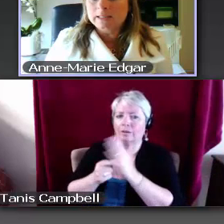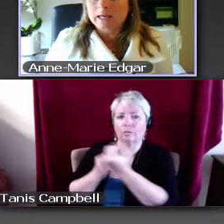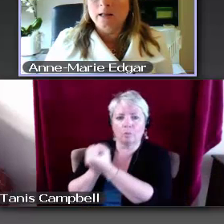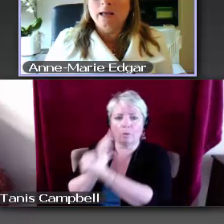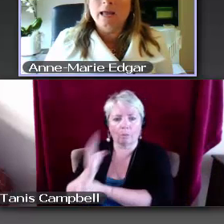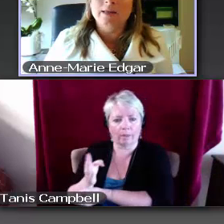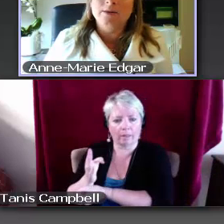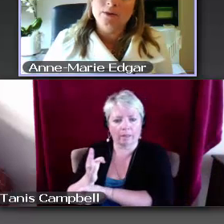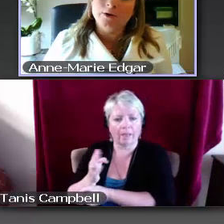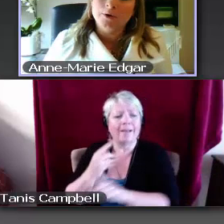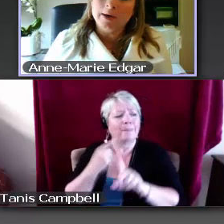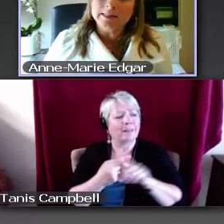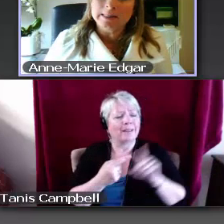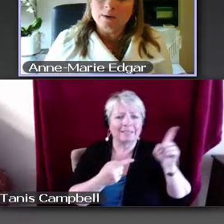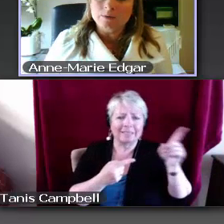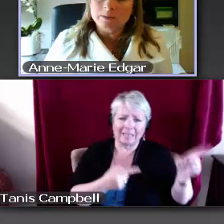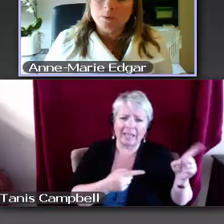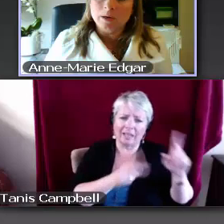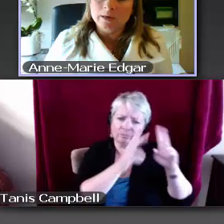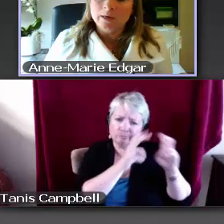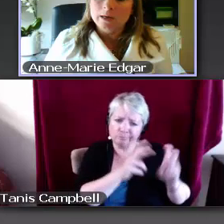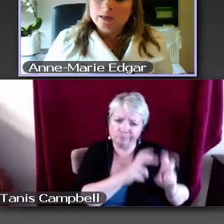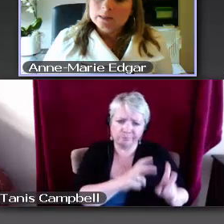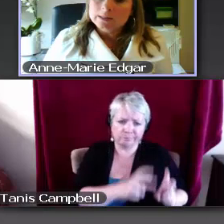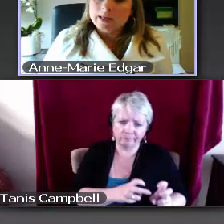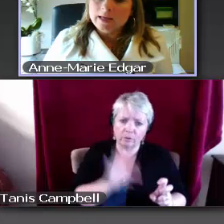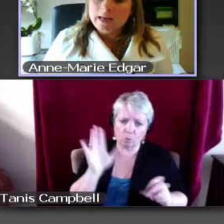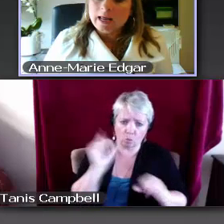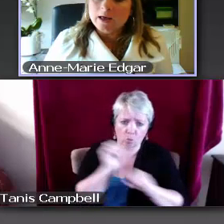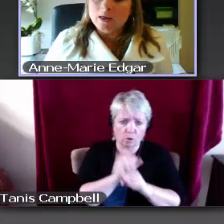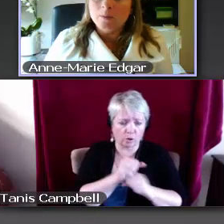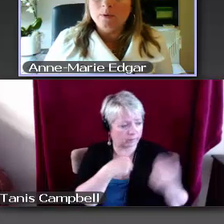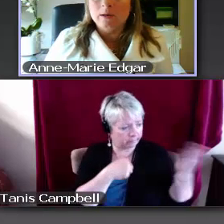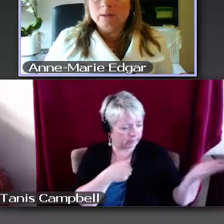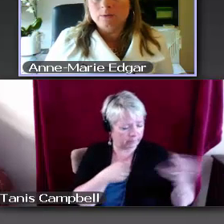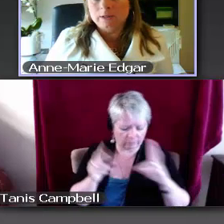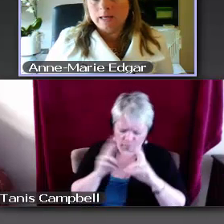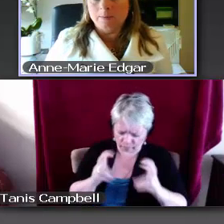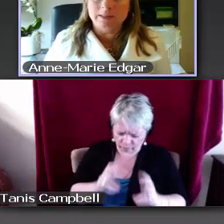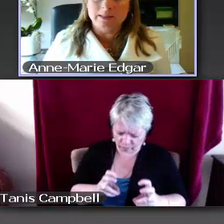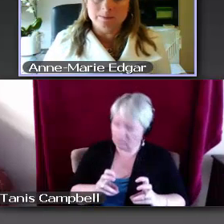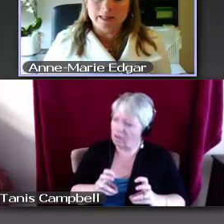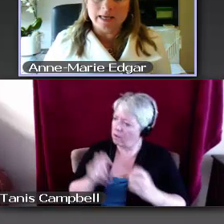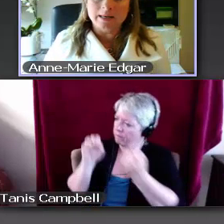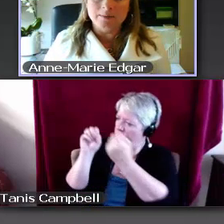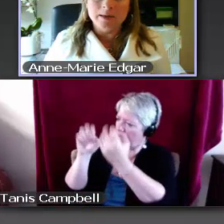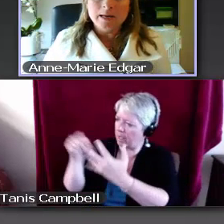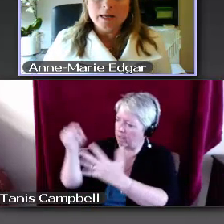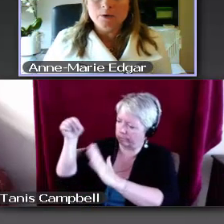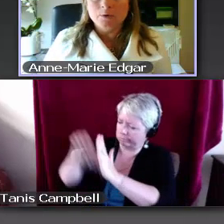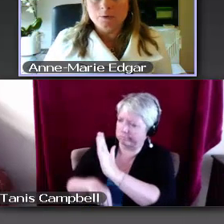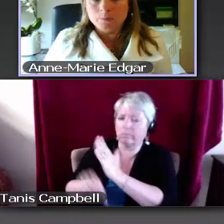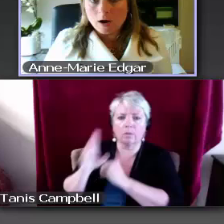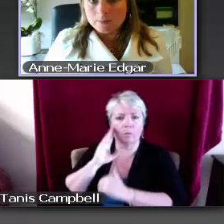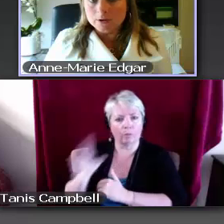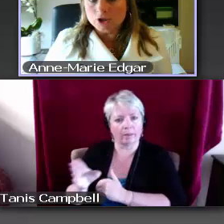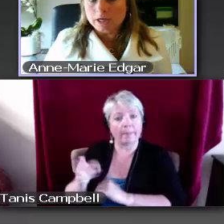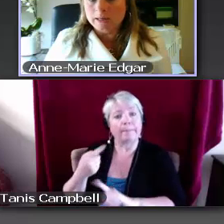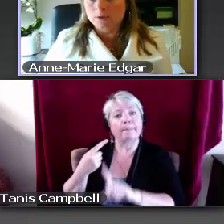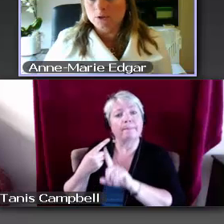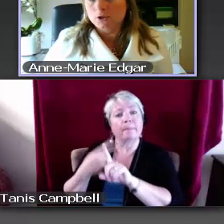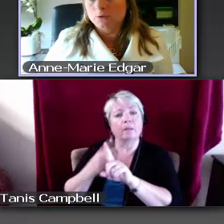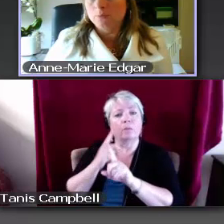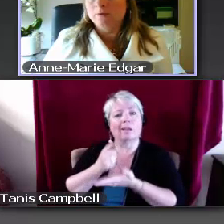in detail, and they're a great sounding board. So they can help also to get a business plan in